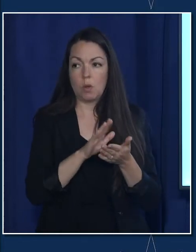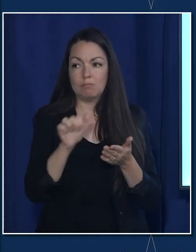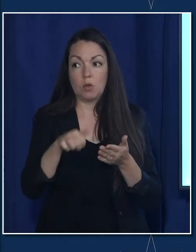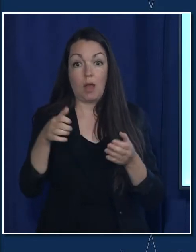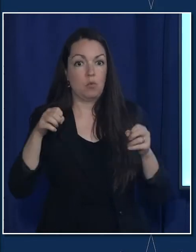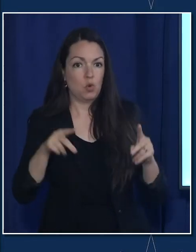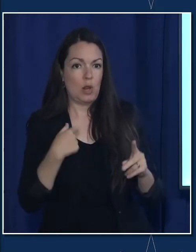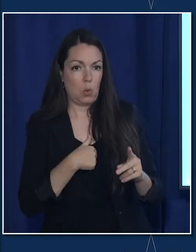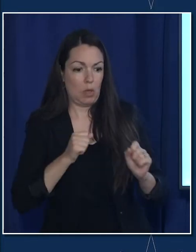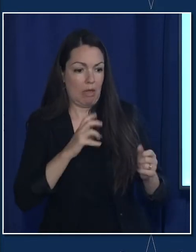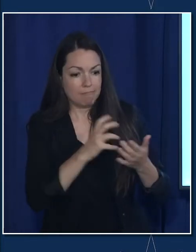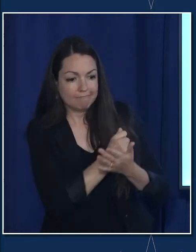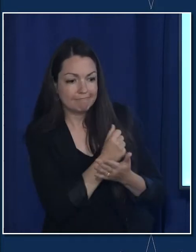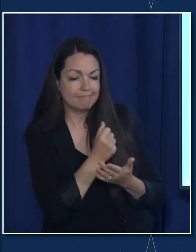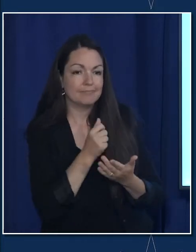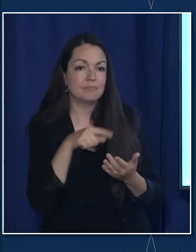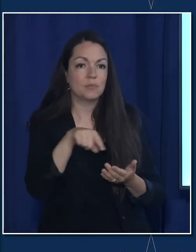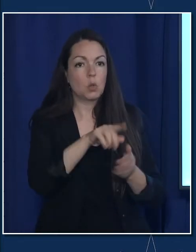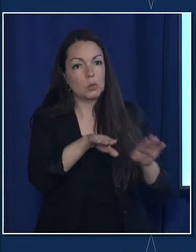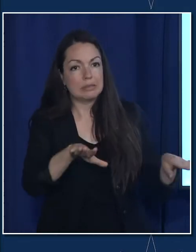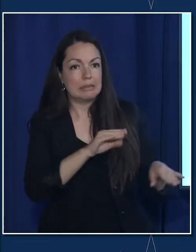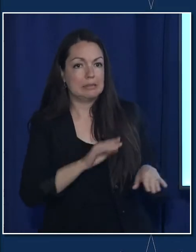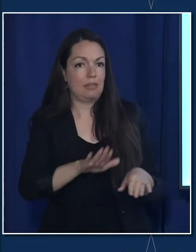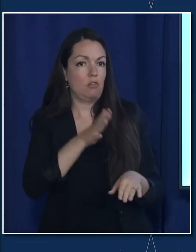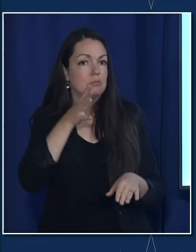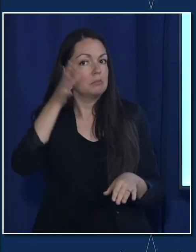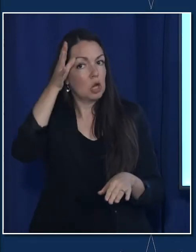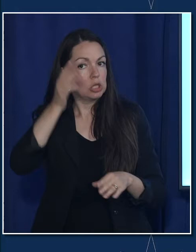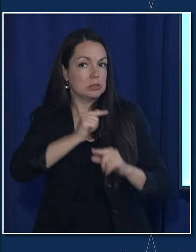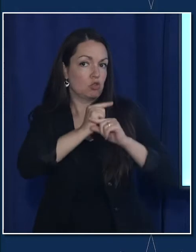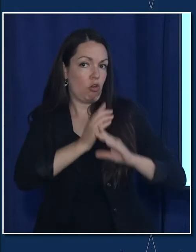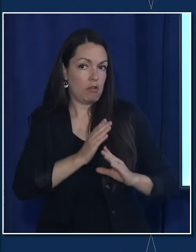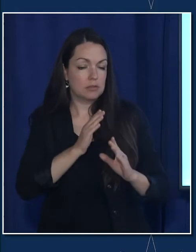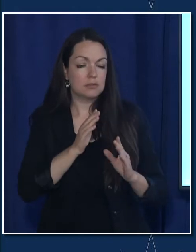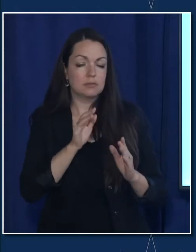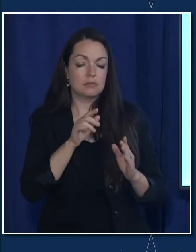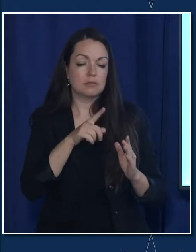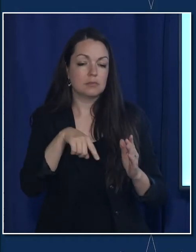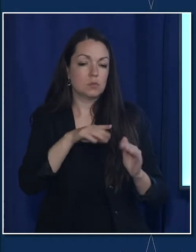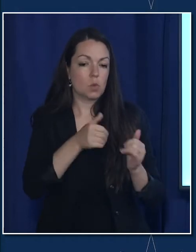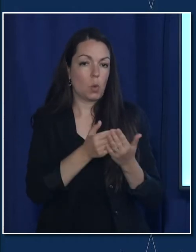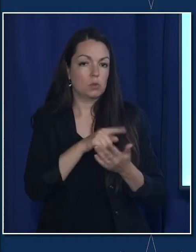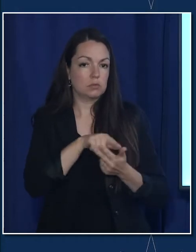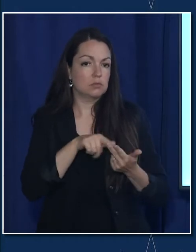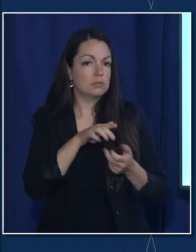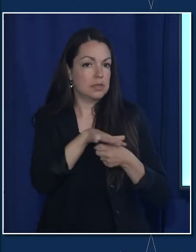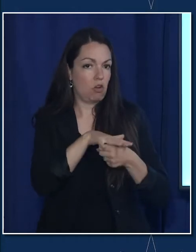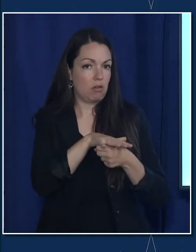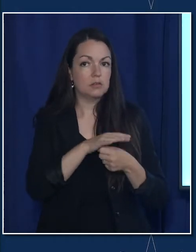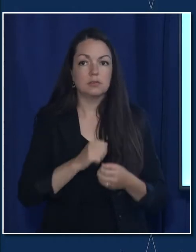opportunity to reach kids and their parents and guardians in those areas.